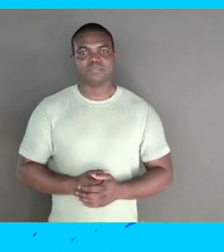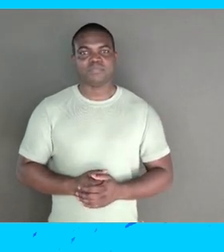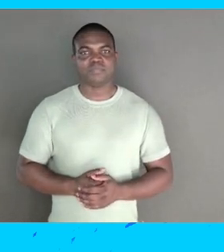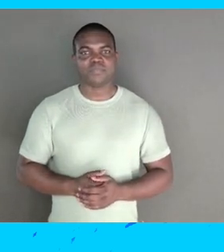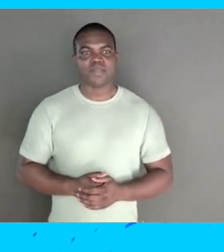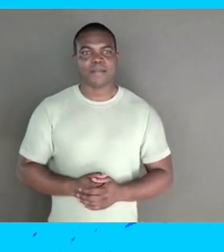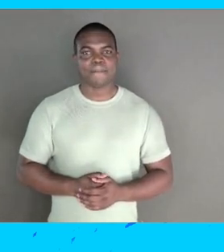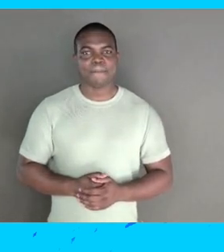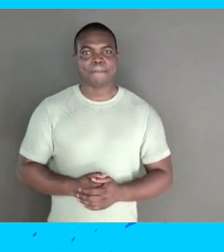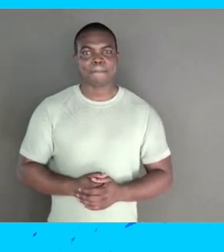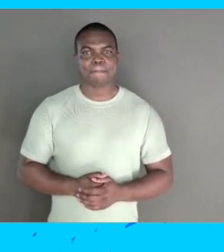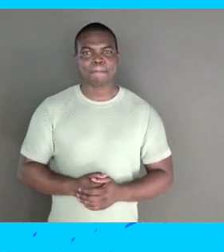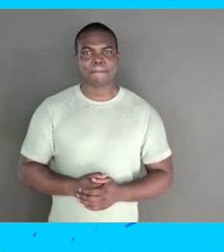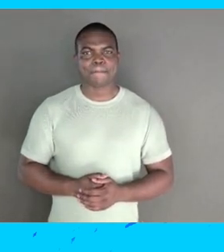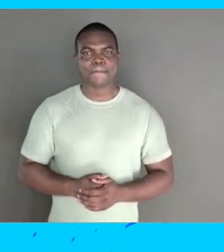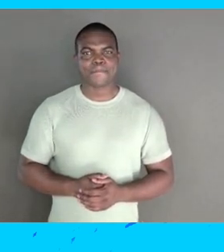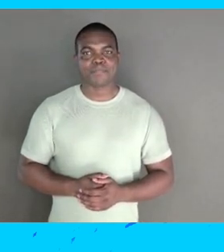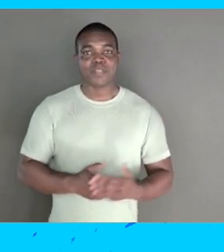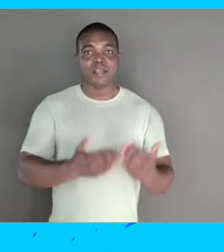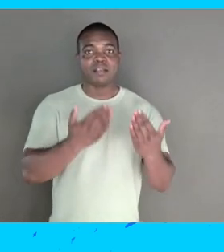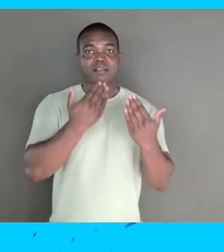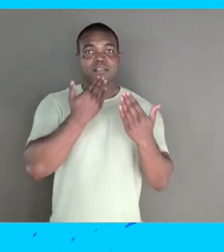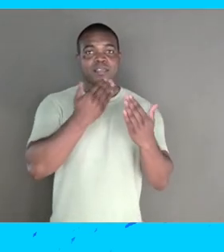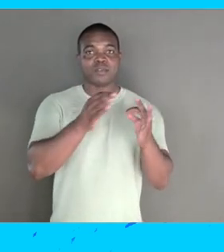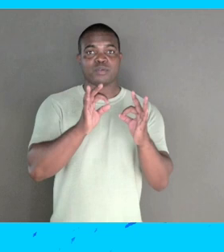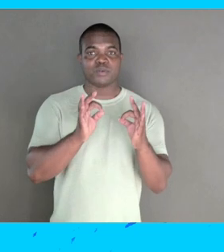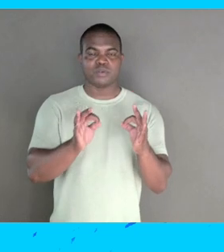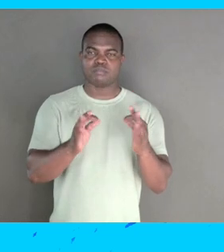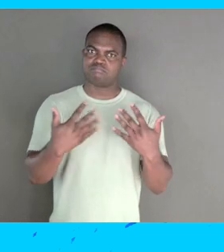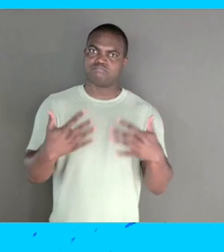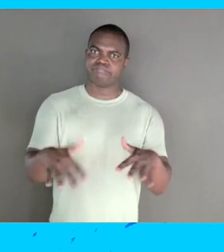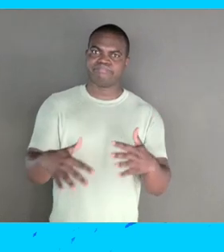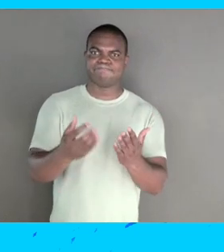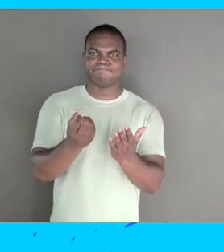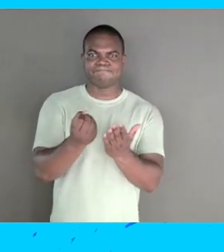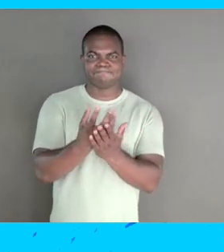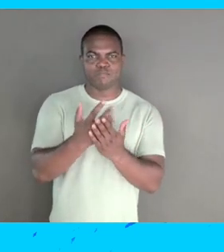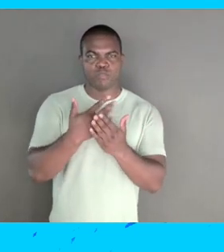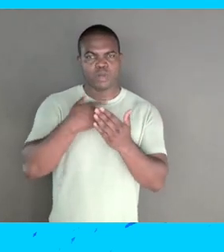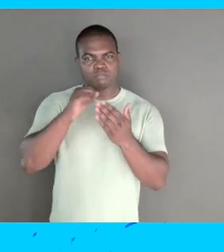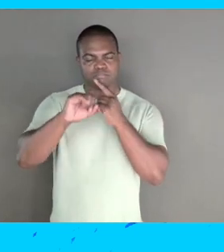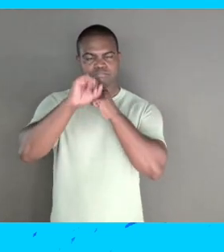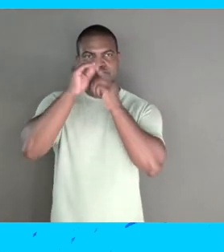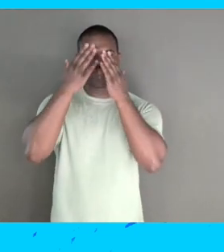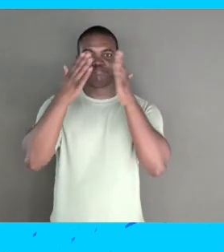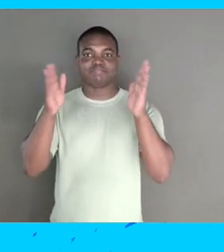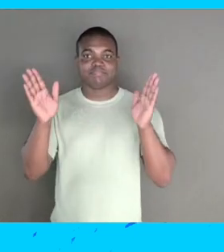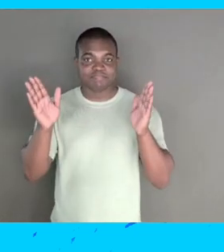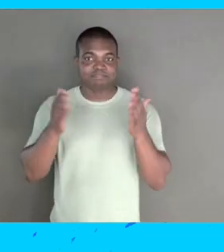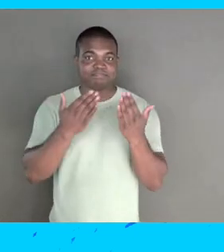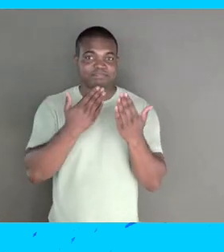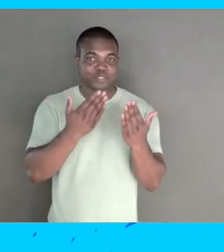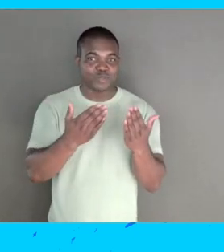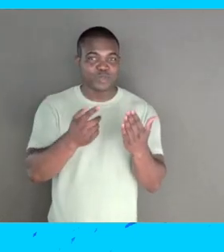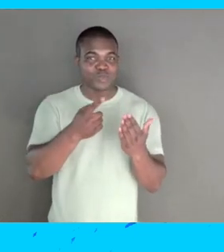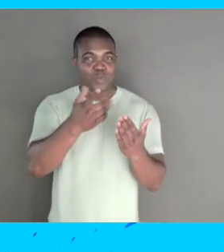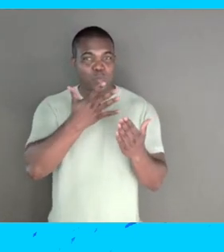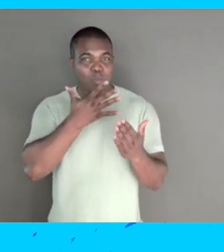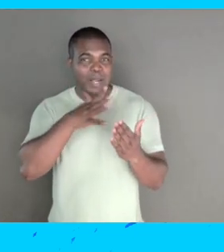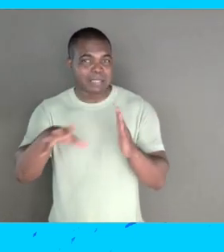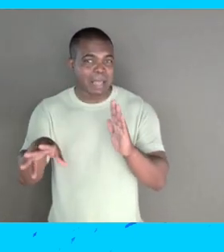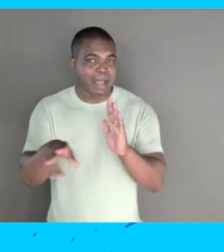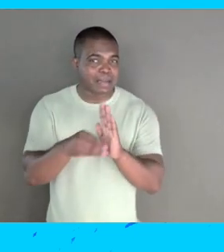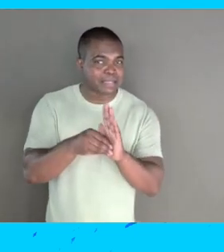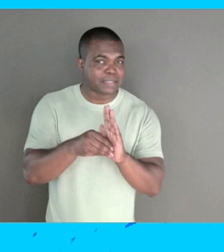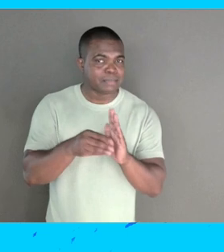much, that was really insightful. Did you have anything more you think that was key that you would like to add? You still have some time and then we can pass it to